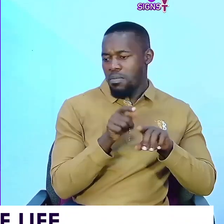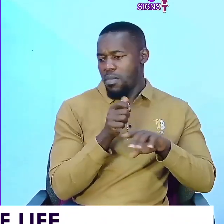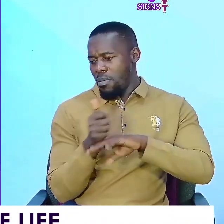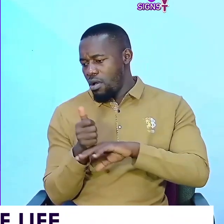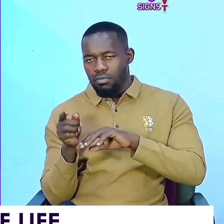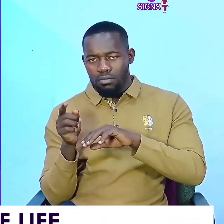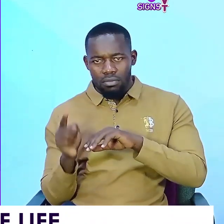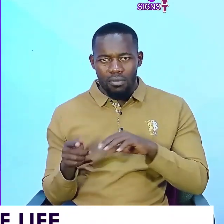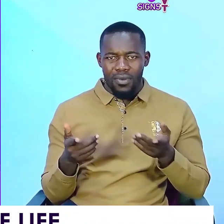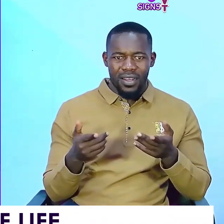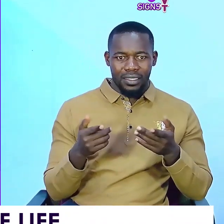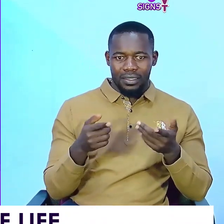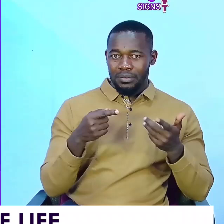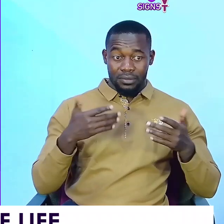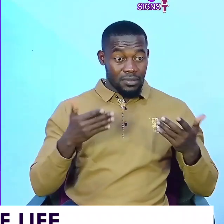gentleman replied.